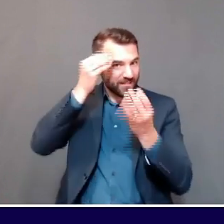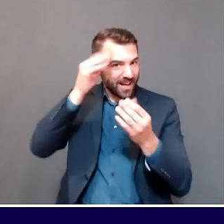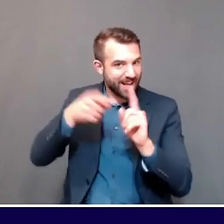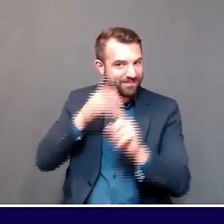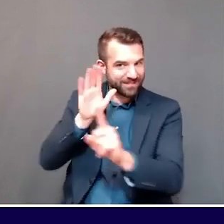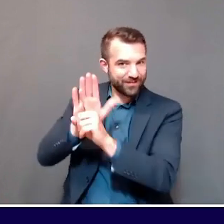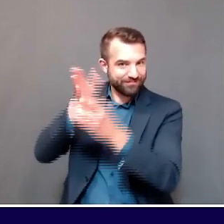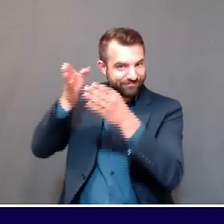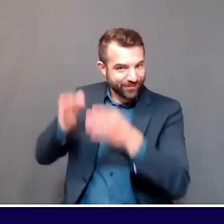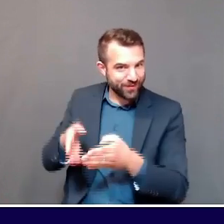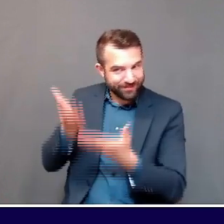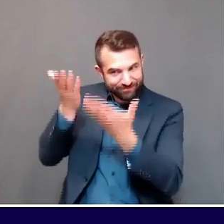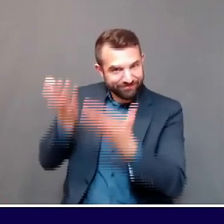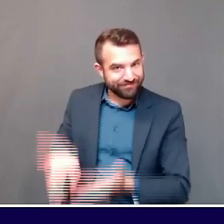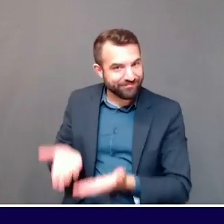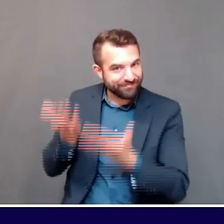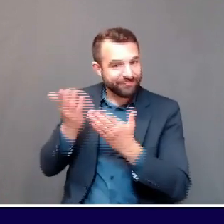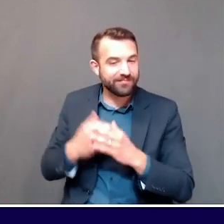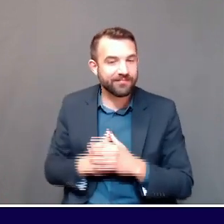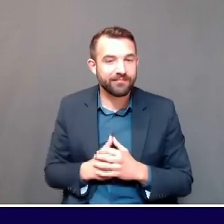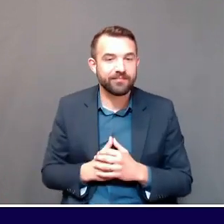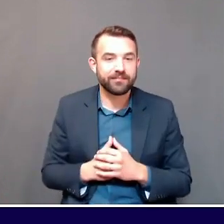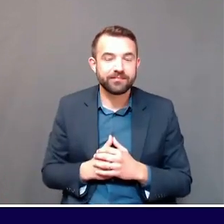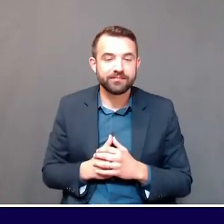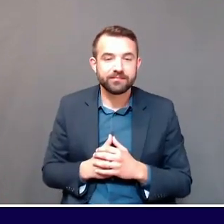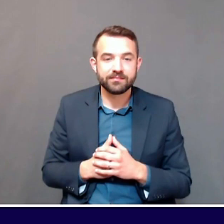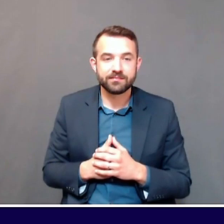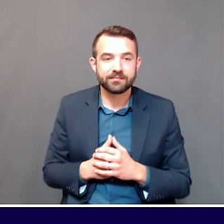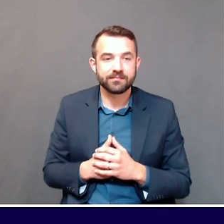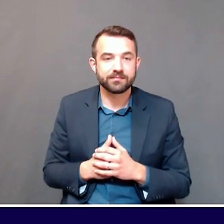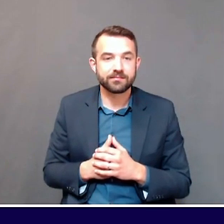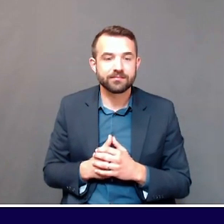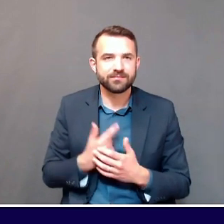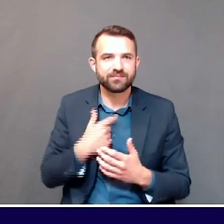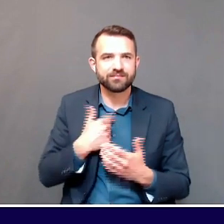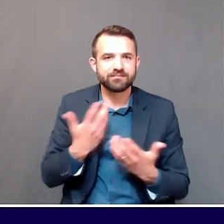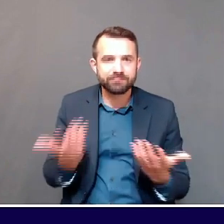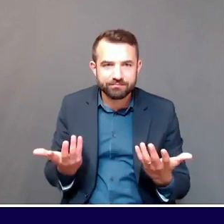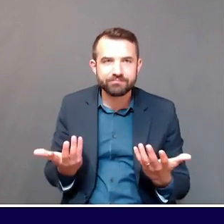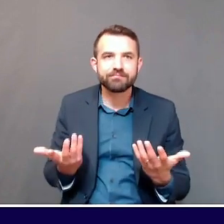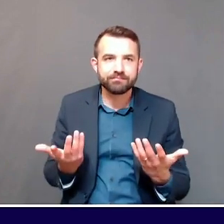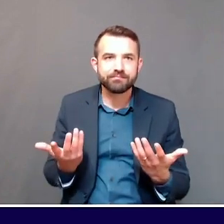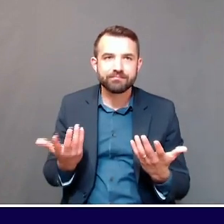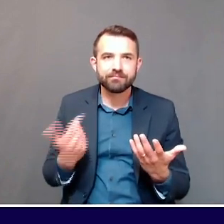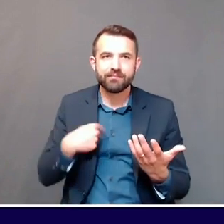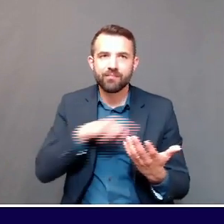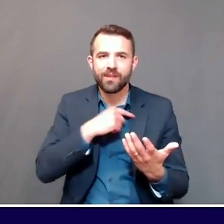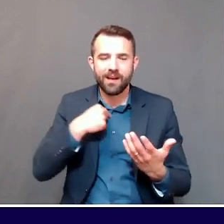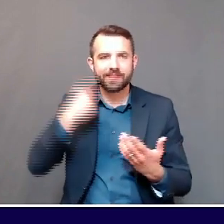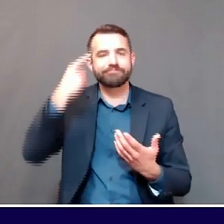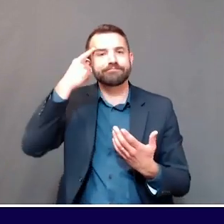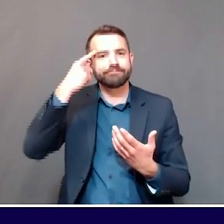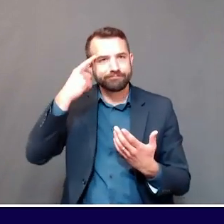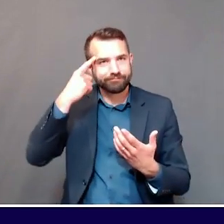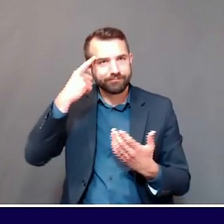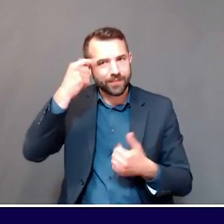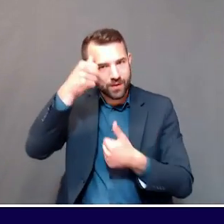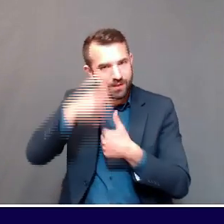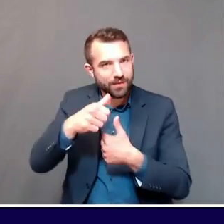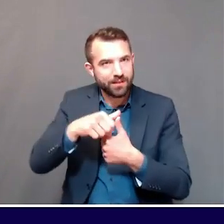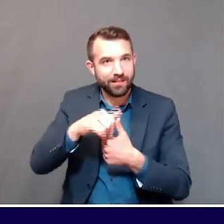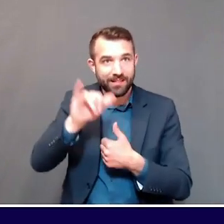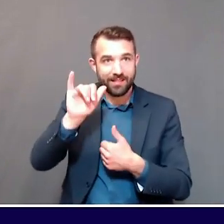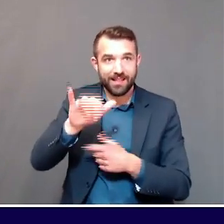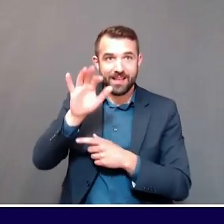this remarkable Maine woman. And as we stop to remember that every single